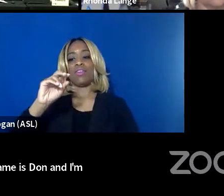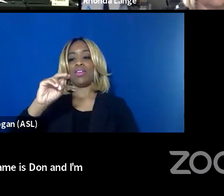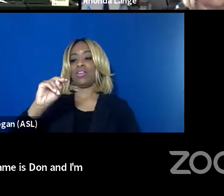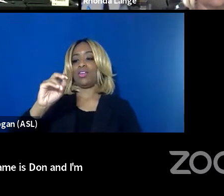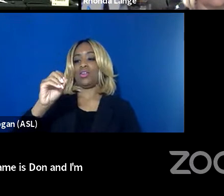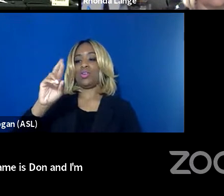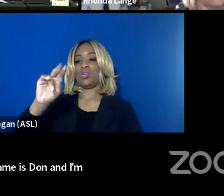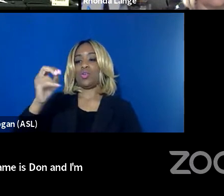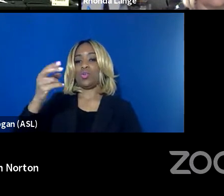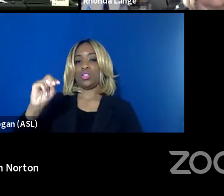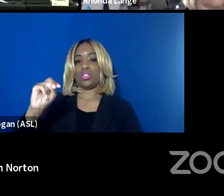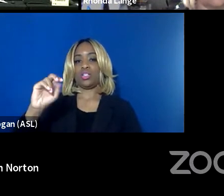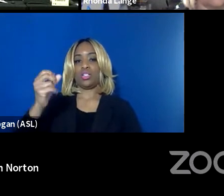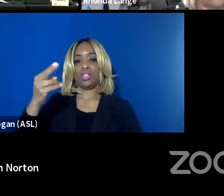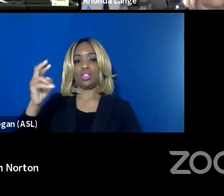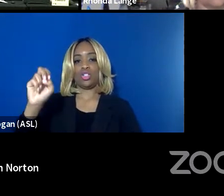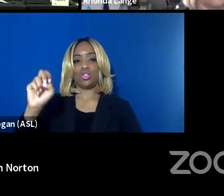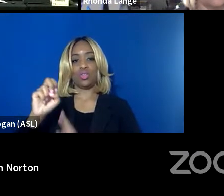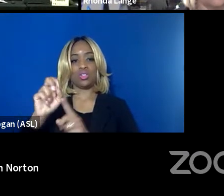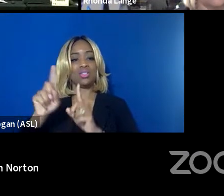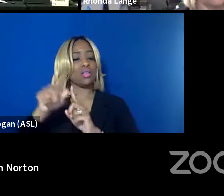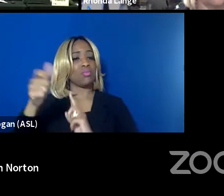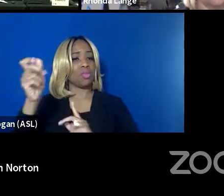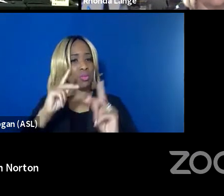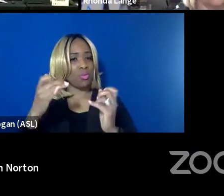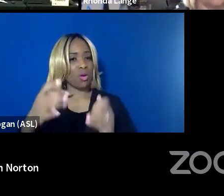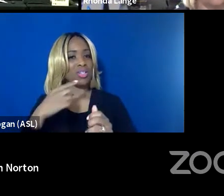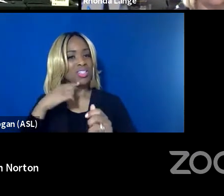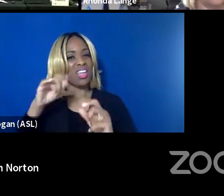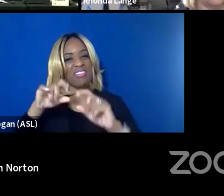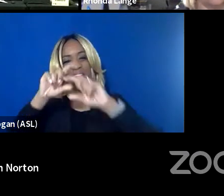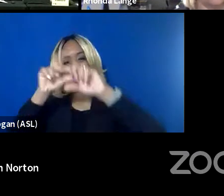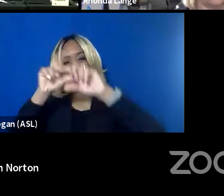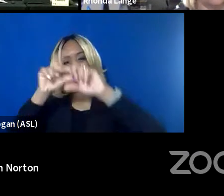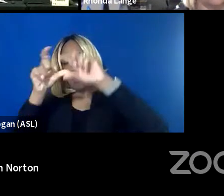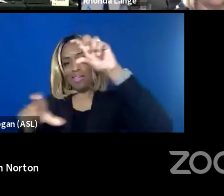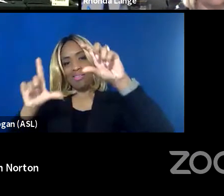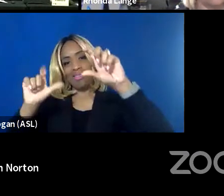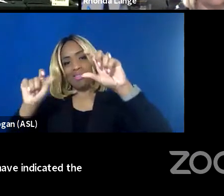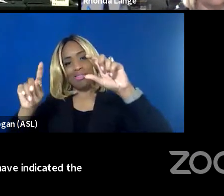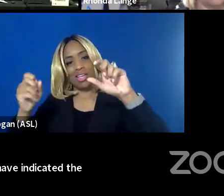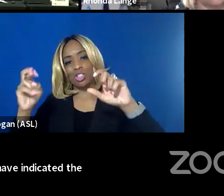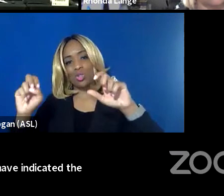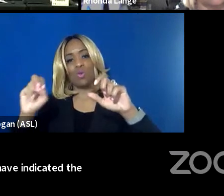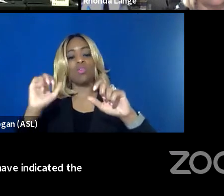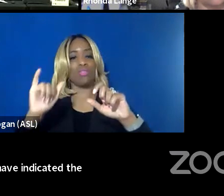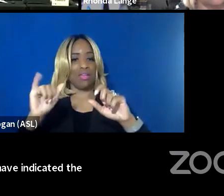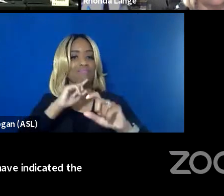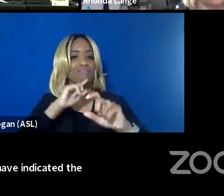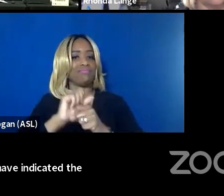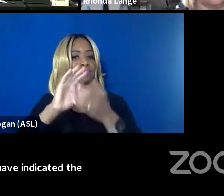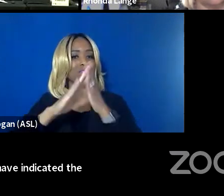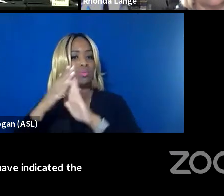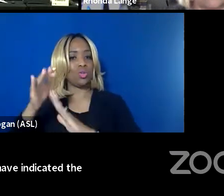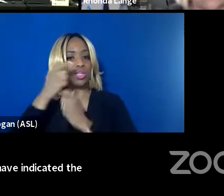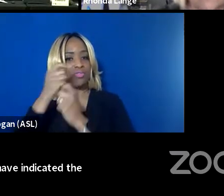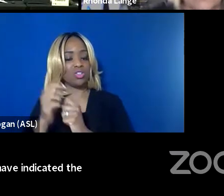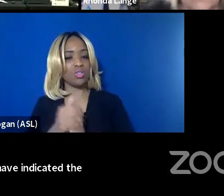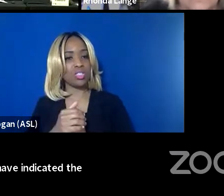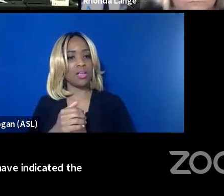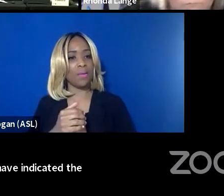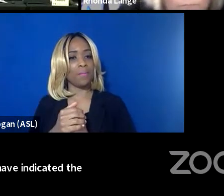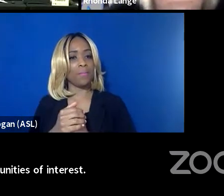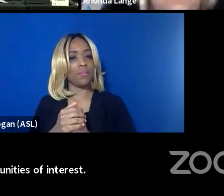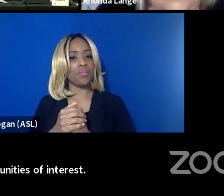And as other people have indicated, the lakeshore is one of the communities of interest. And it has to